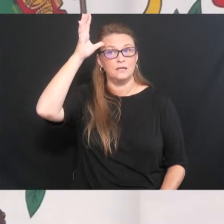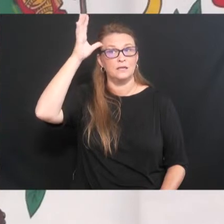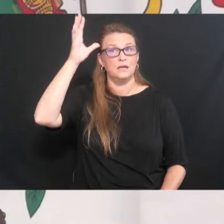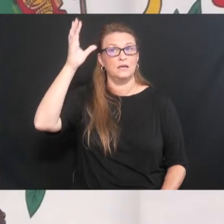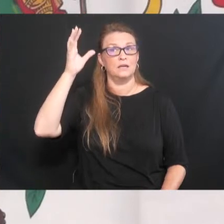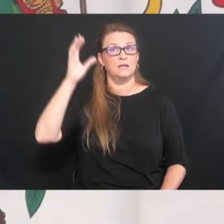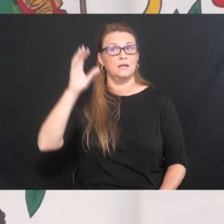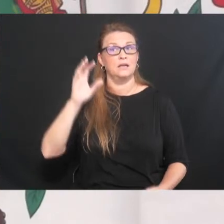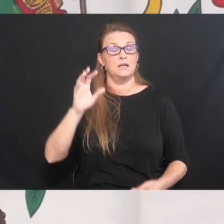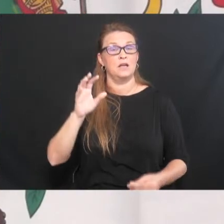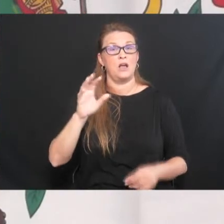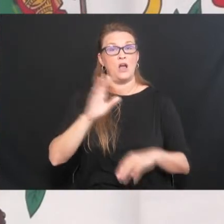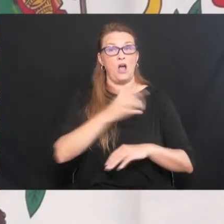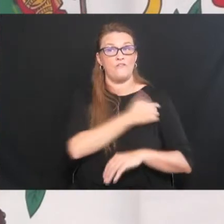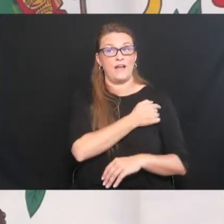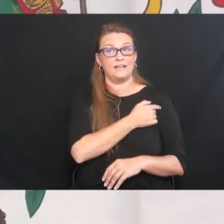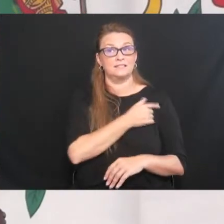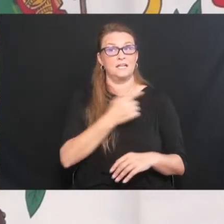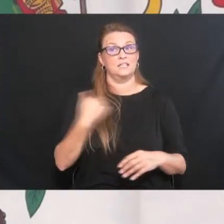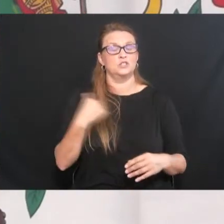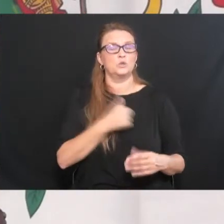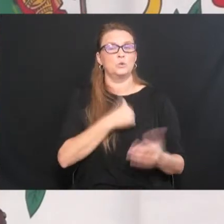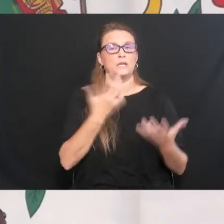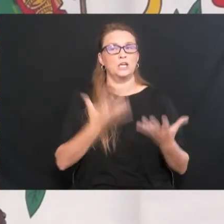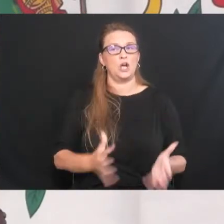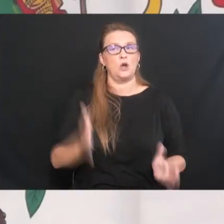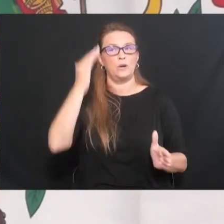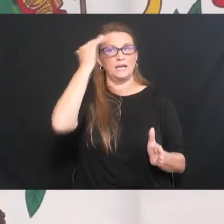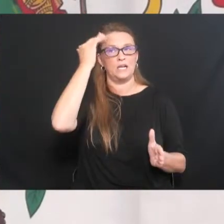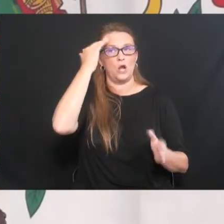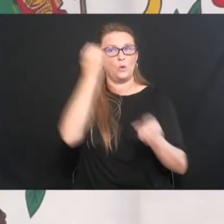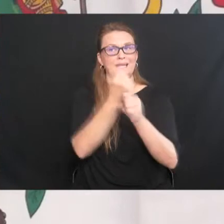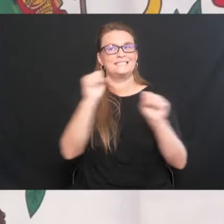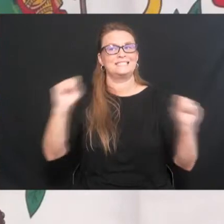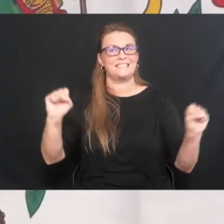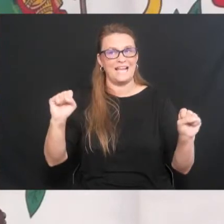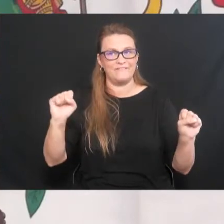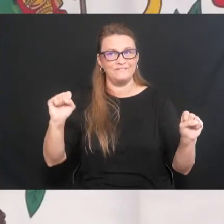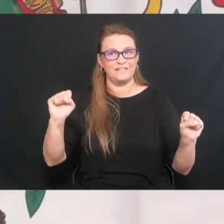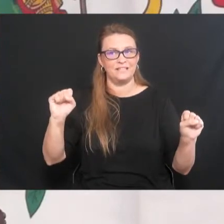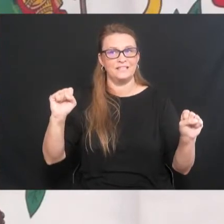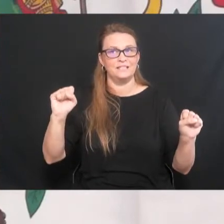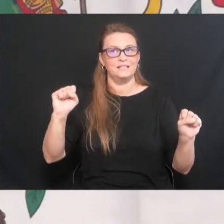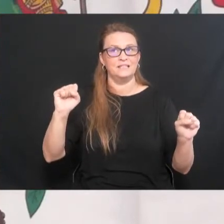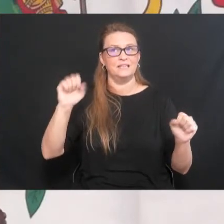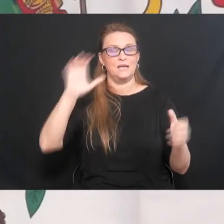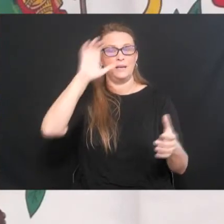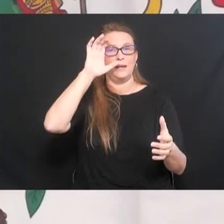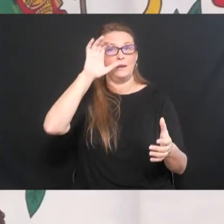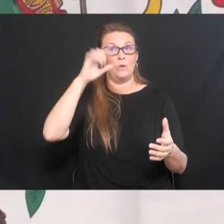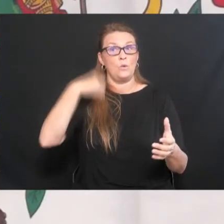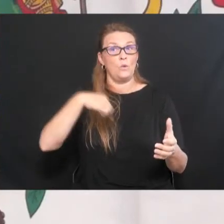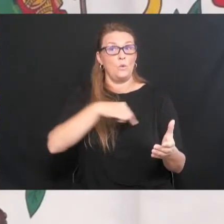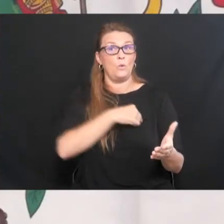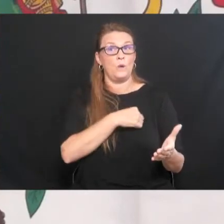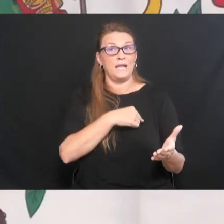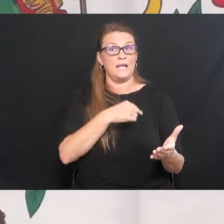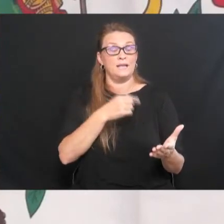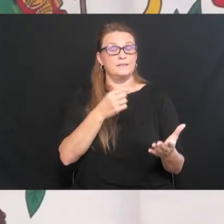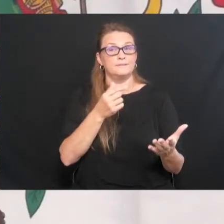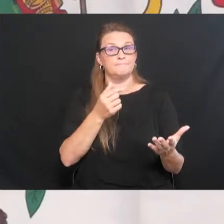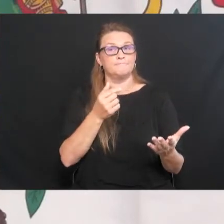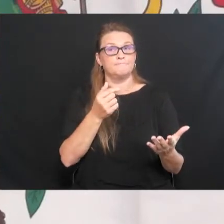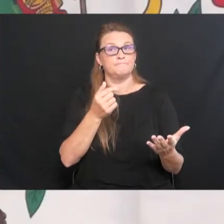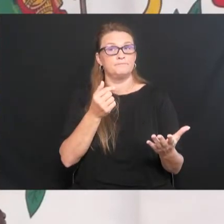on a vaccination that we know is incredibly safe, beyond belief safe, you know, and with all